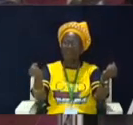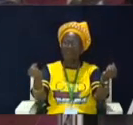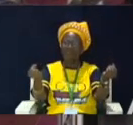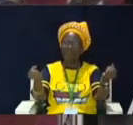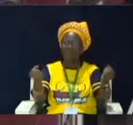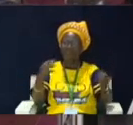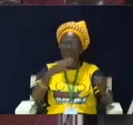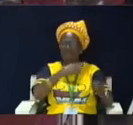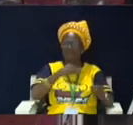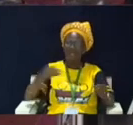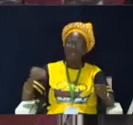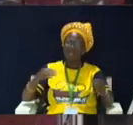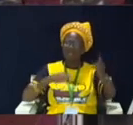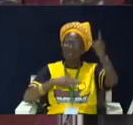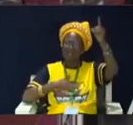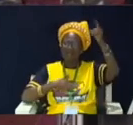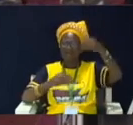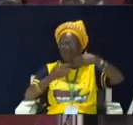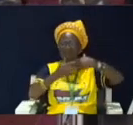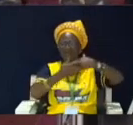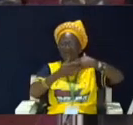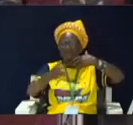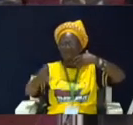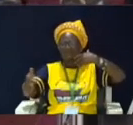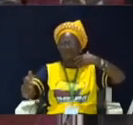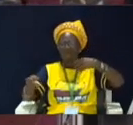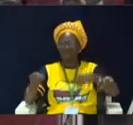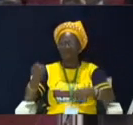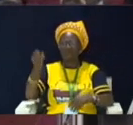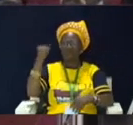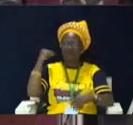and my blood was shed.